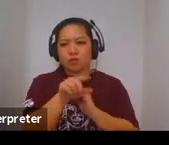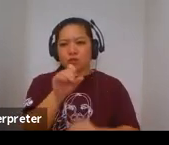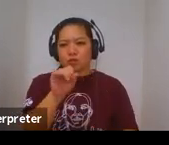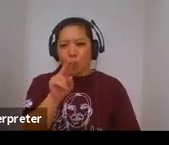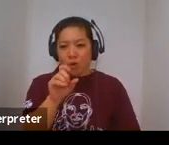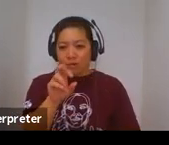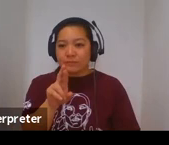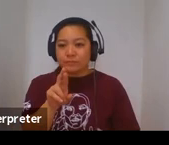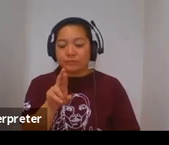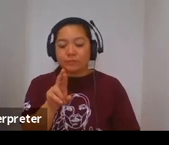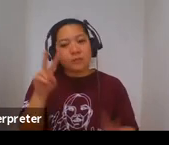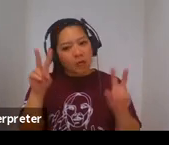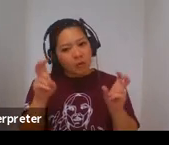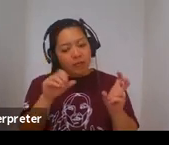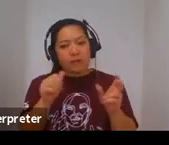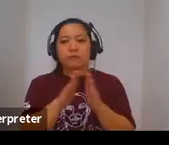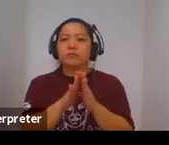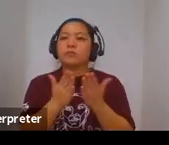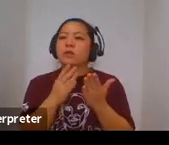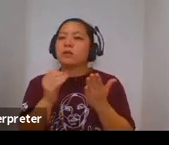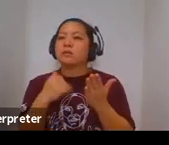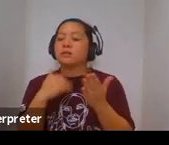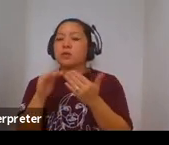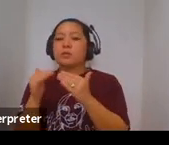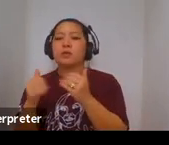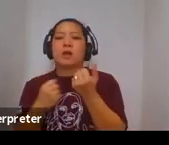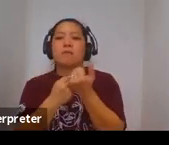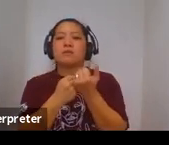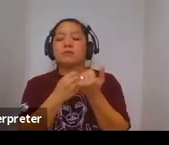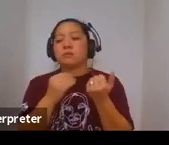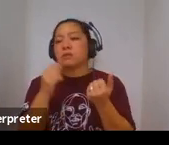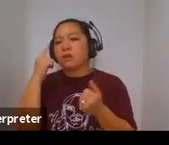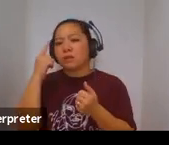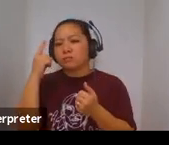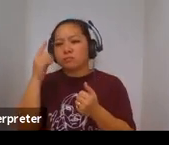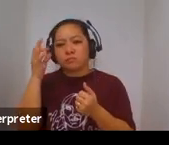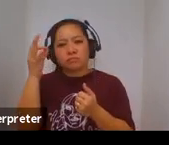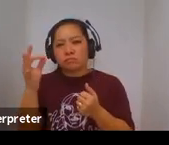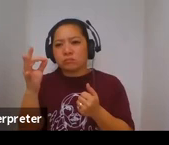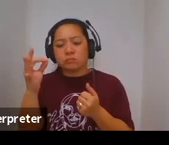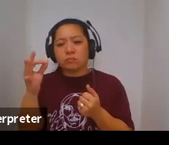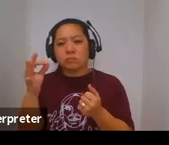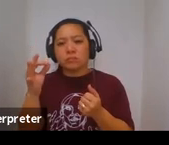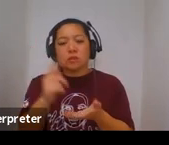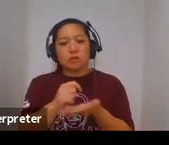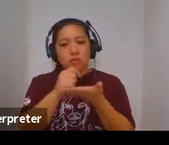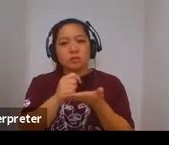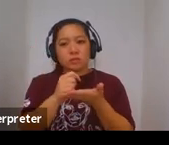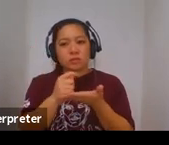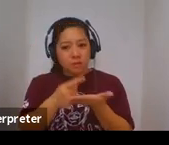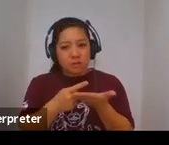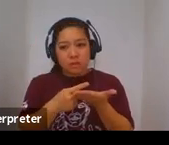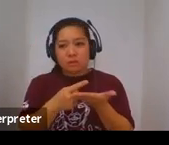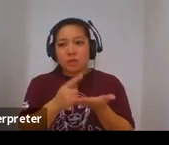urges us as advocates and support persons and community to think beyond traditional talk therapy to ways